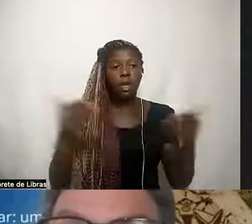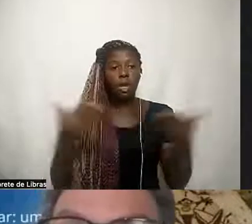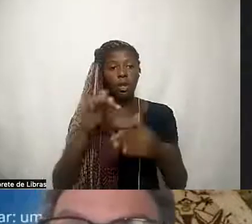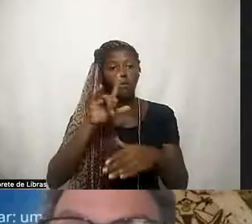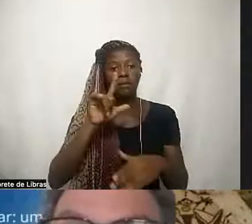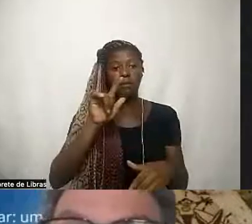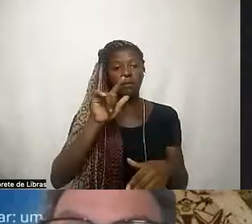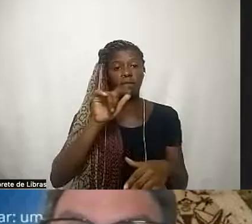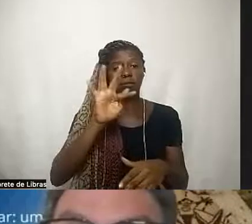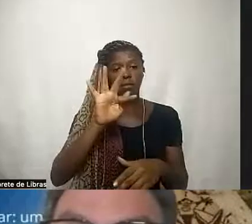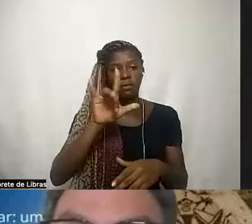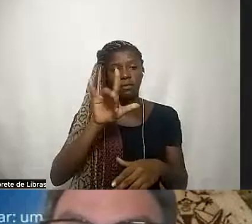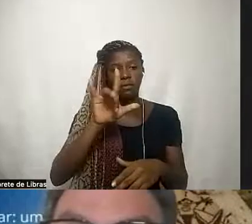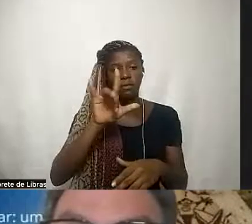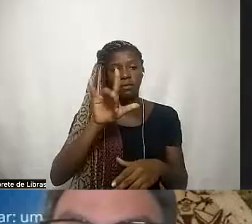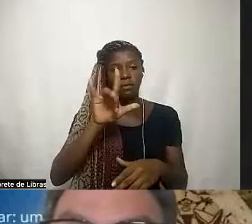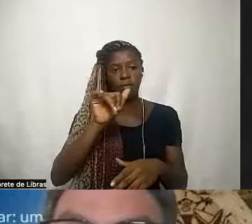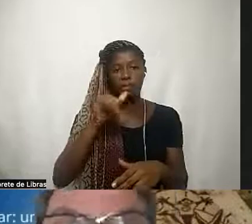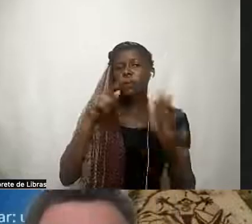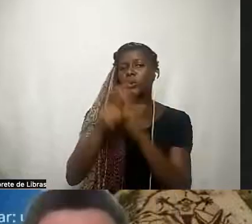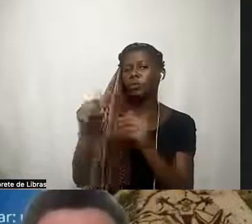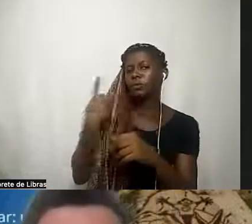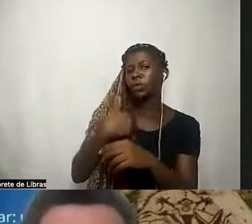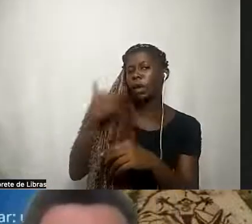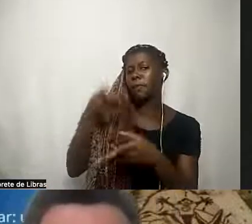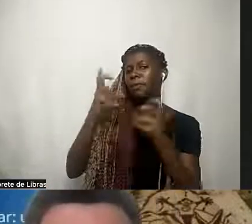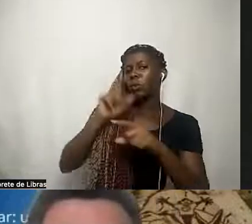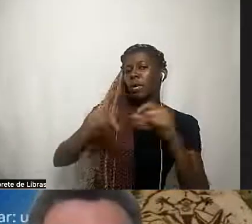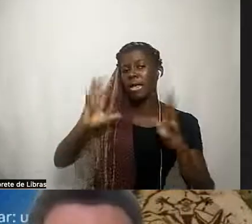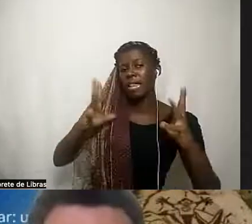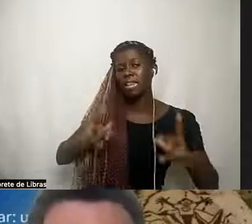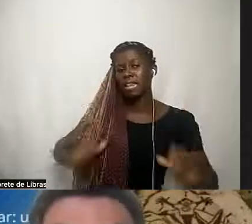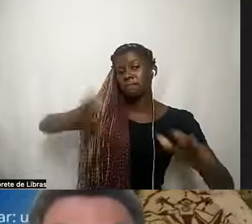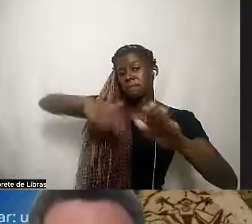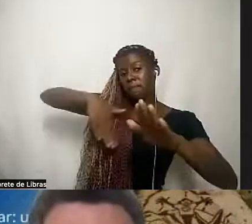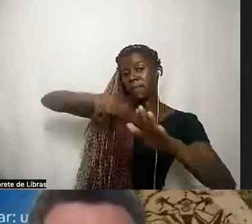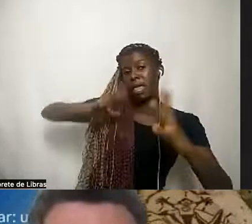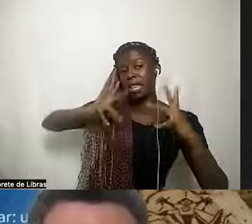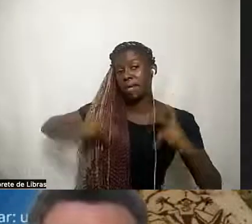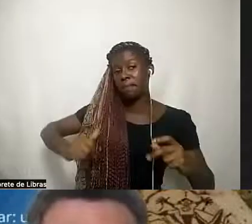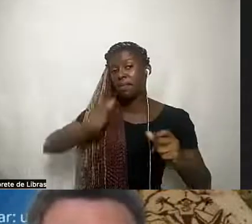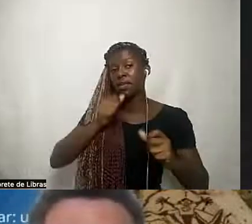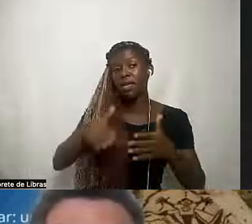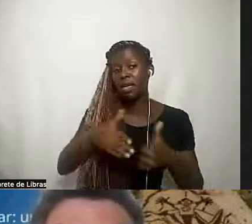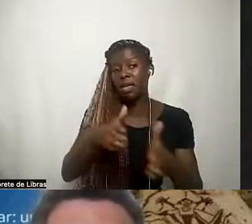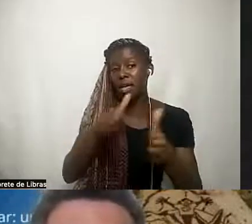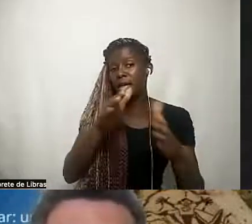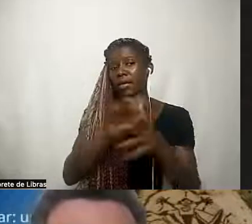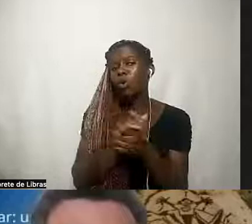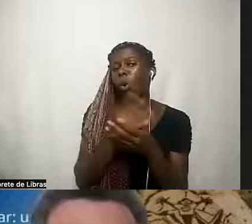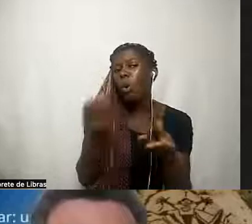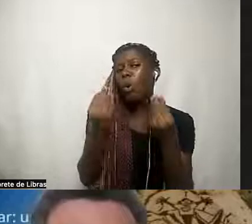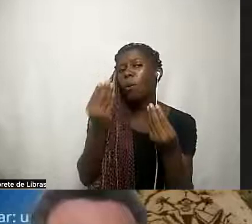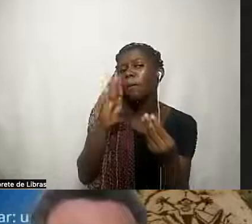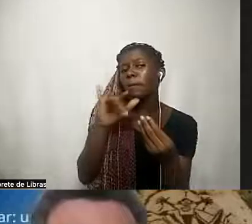an important action of raising awareness of people has also been the actions of cleaning